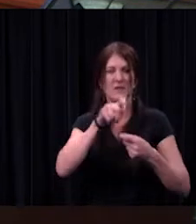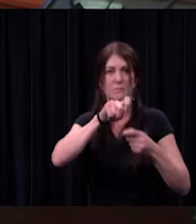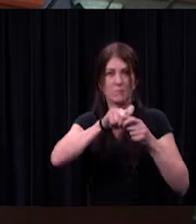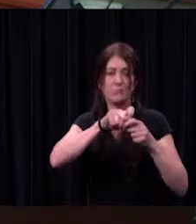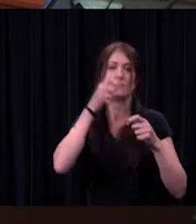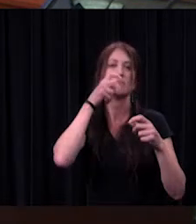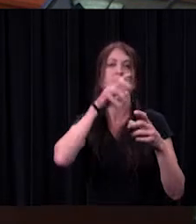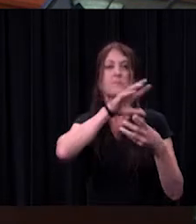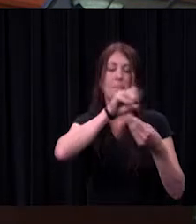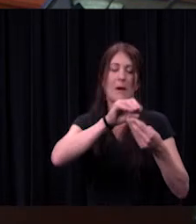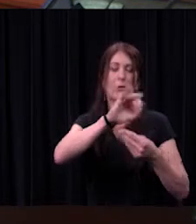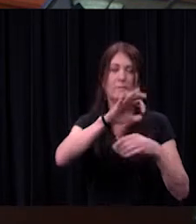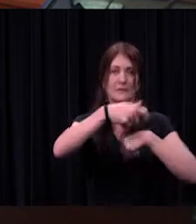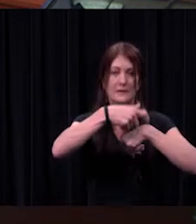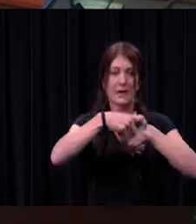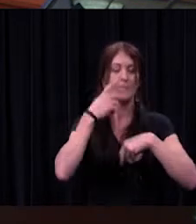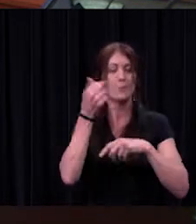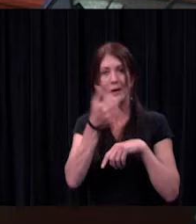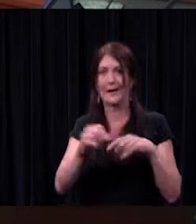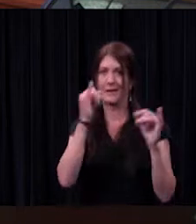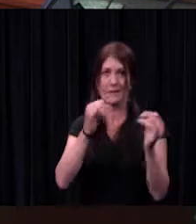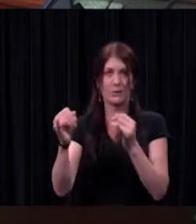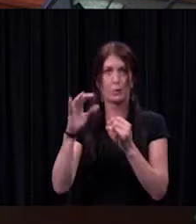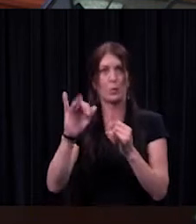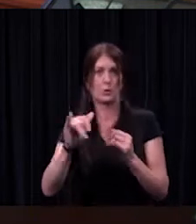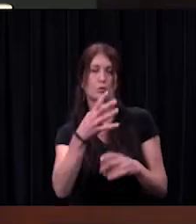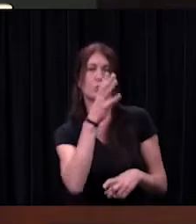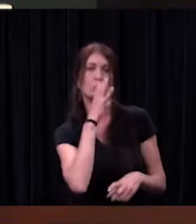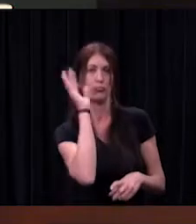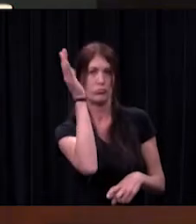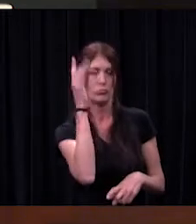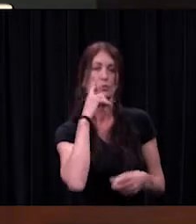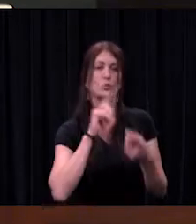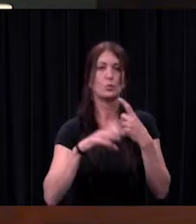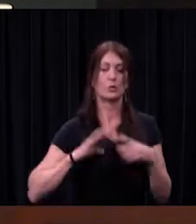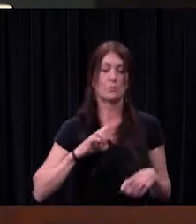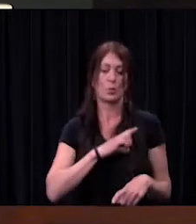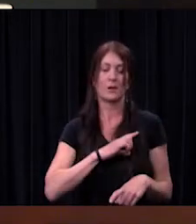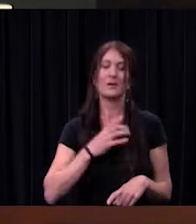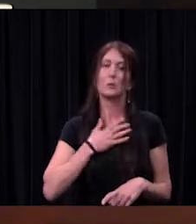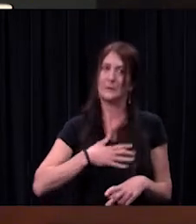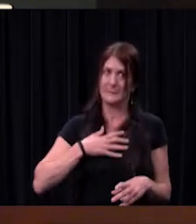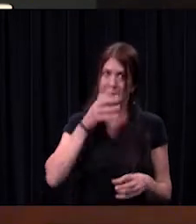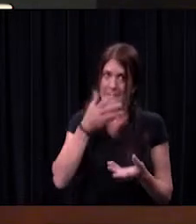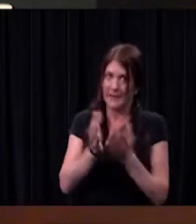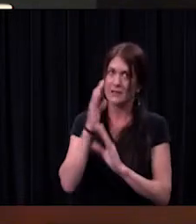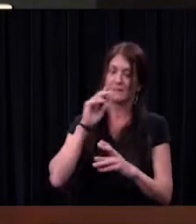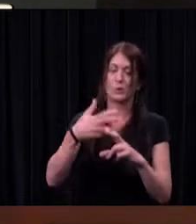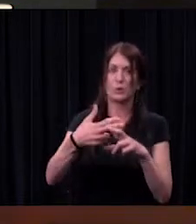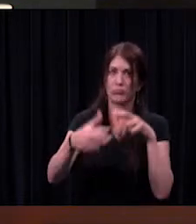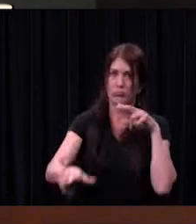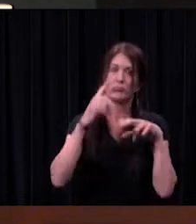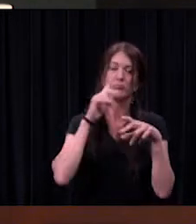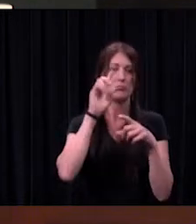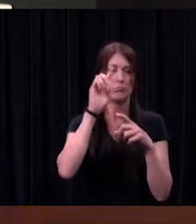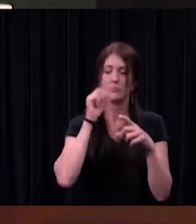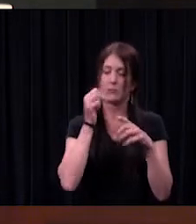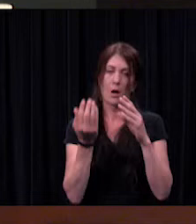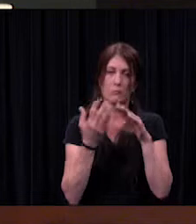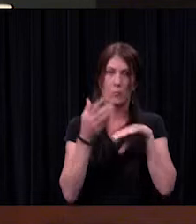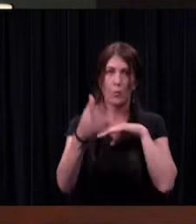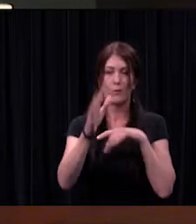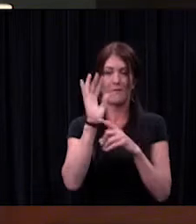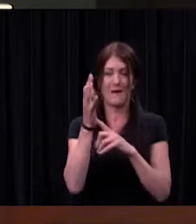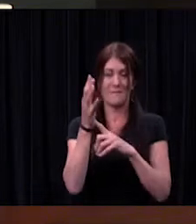address the board. We request that individual speakers limit their comments to 5 minutes. The clerk will monitor the time and notify the speaker when